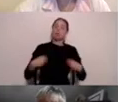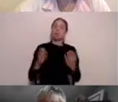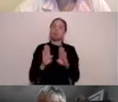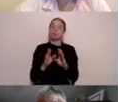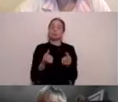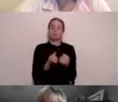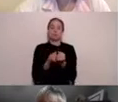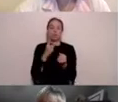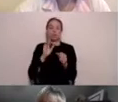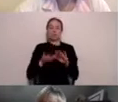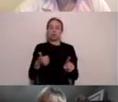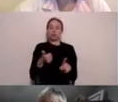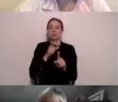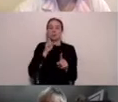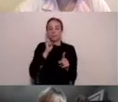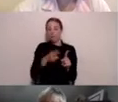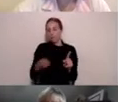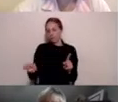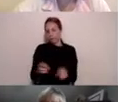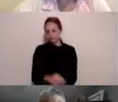hearing. So next slide, please.